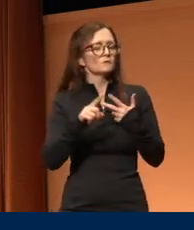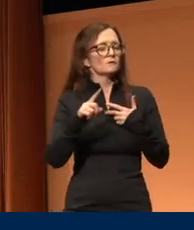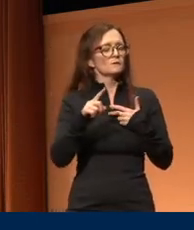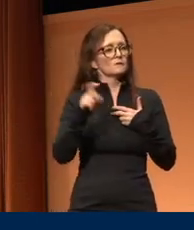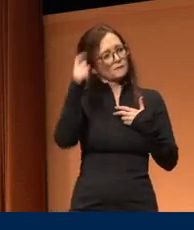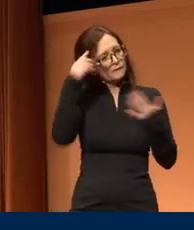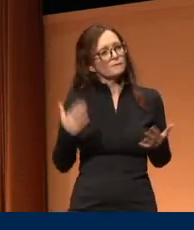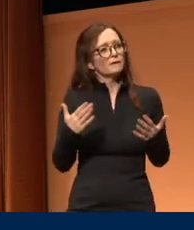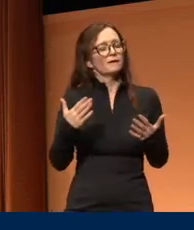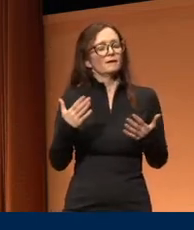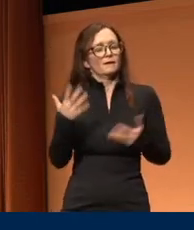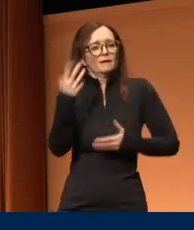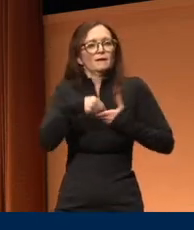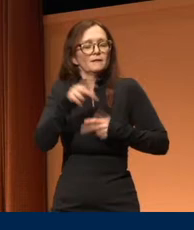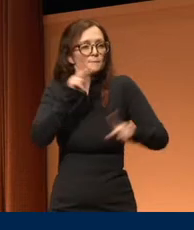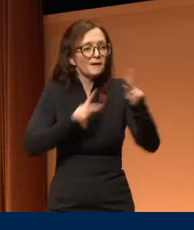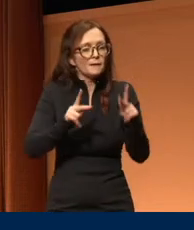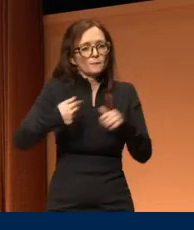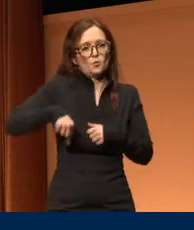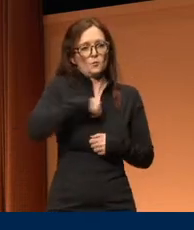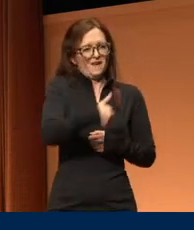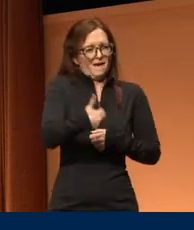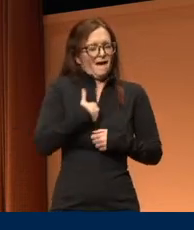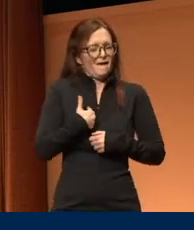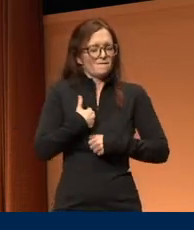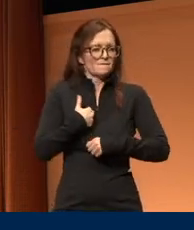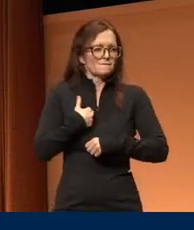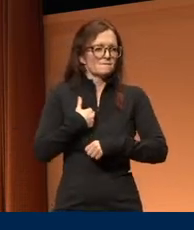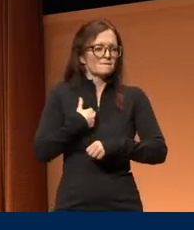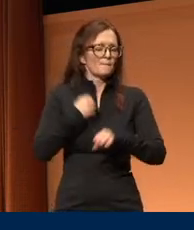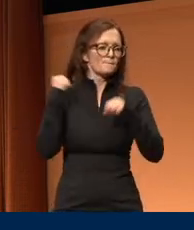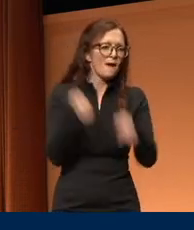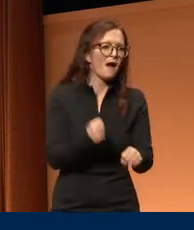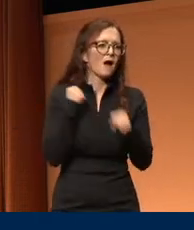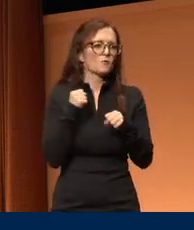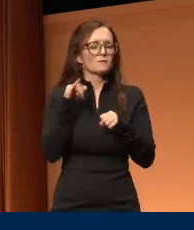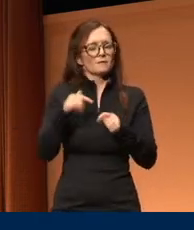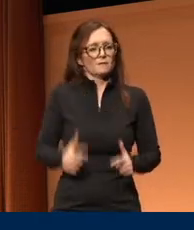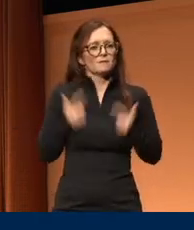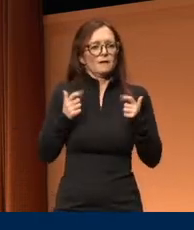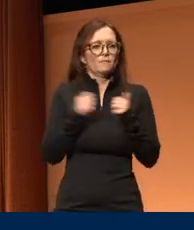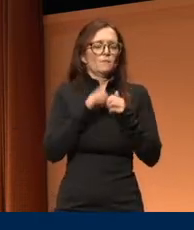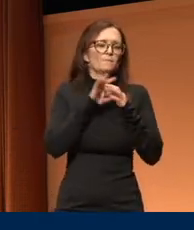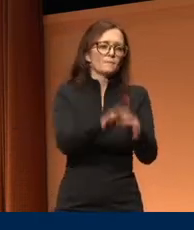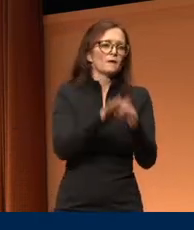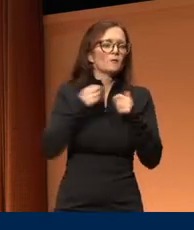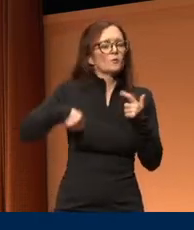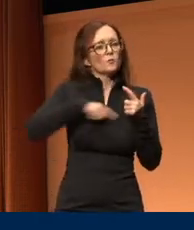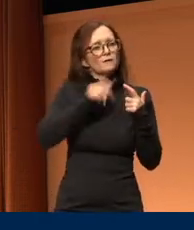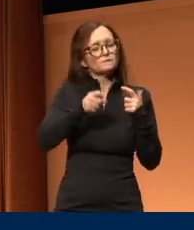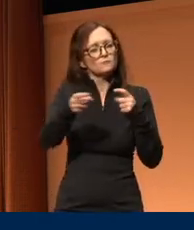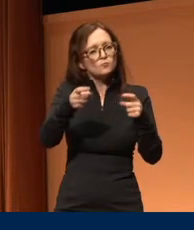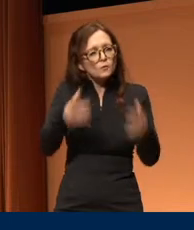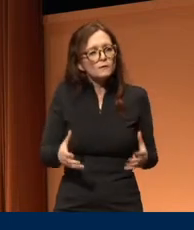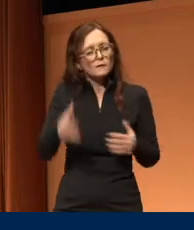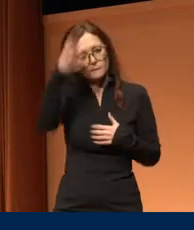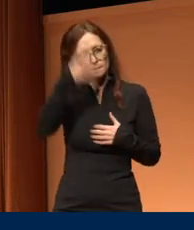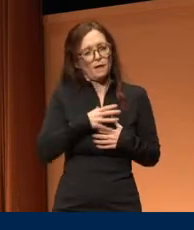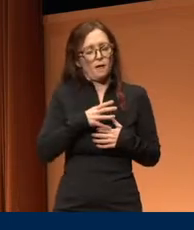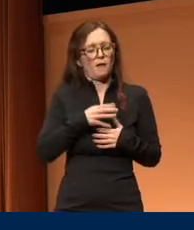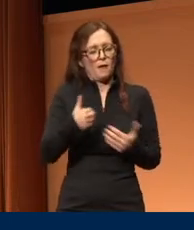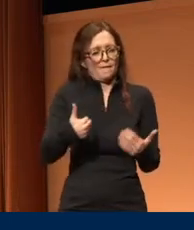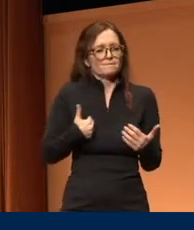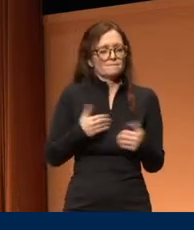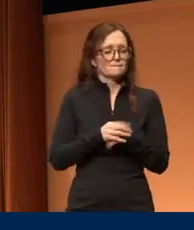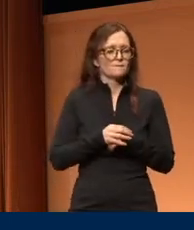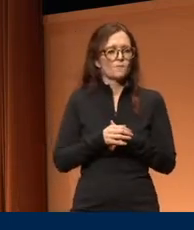in the people, we have the source of that endless life and unbounded wisdom which the rulers of men must have," end